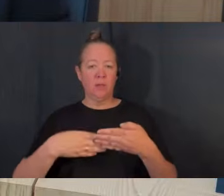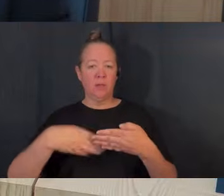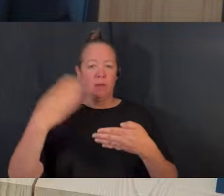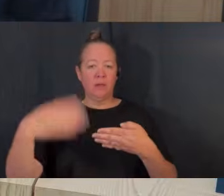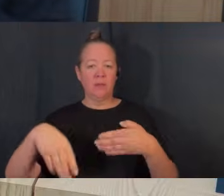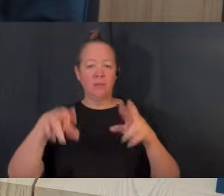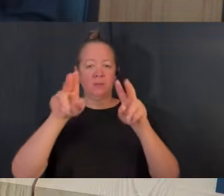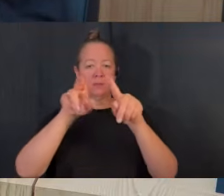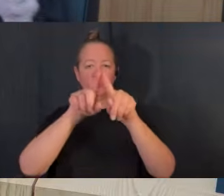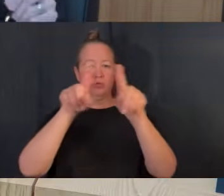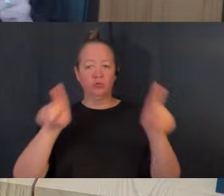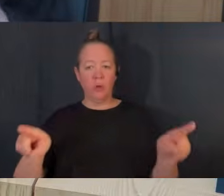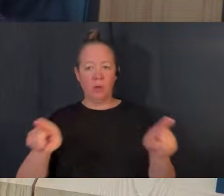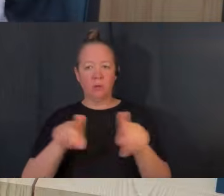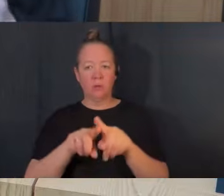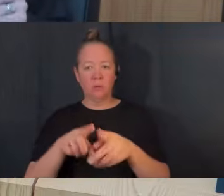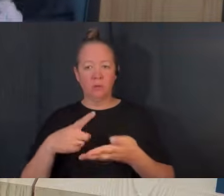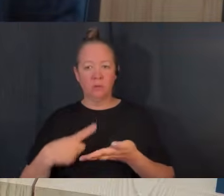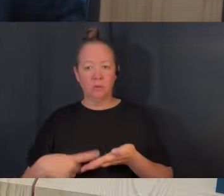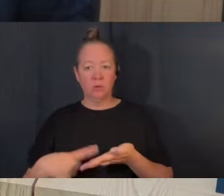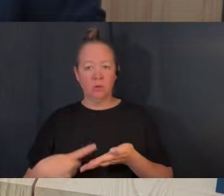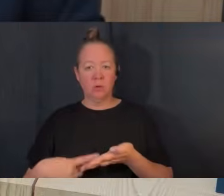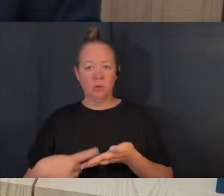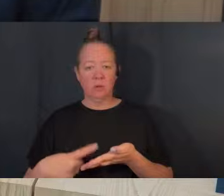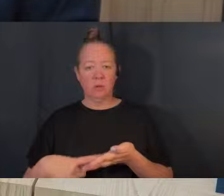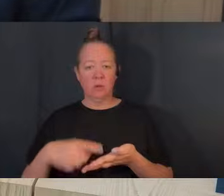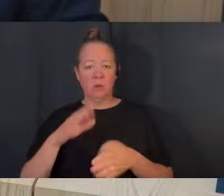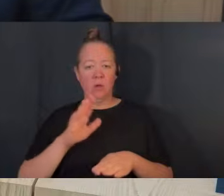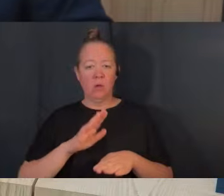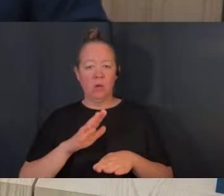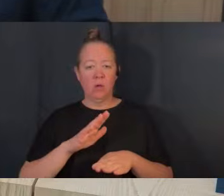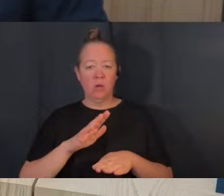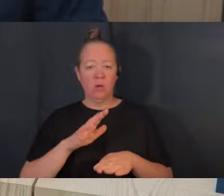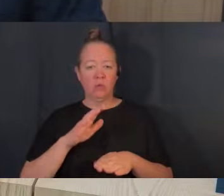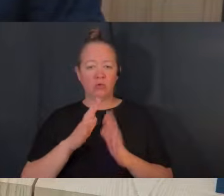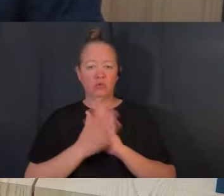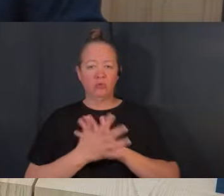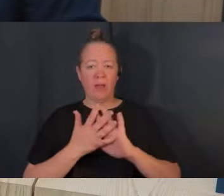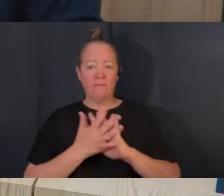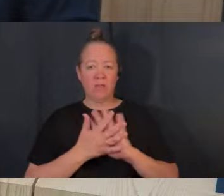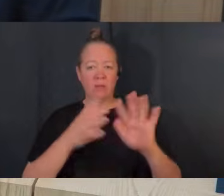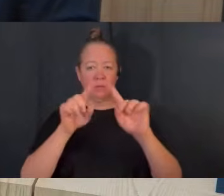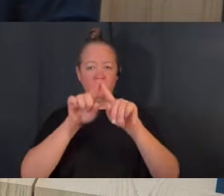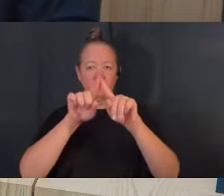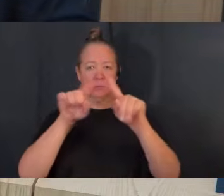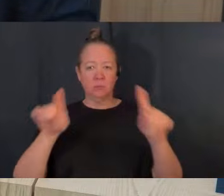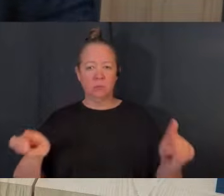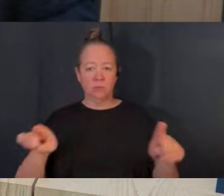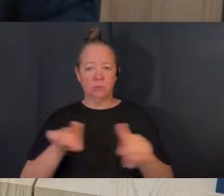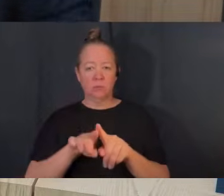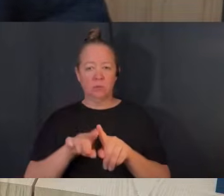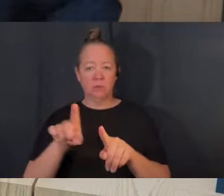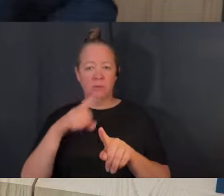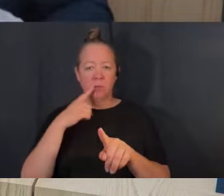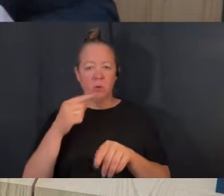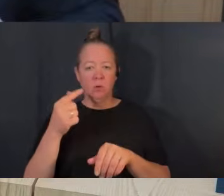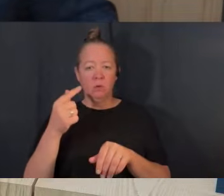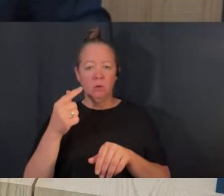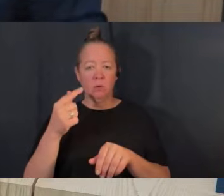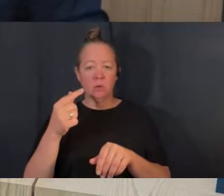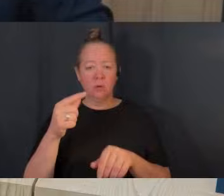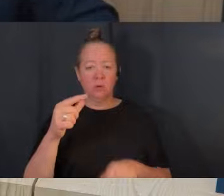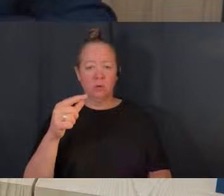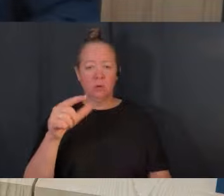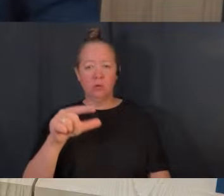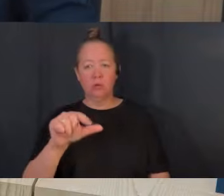Triangle at Greenleaf Valley and Forest. If you'd like to come out and harangue me about whatever issue is